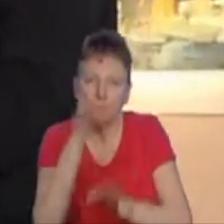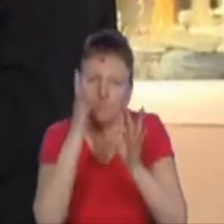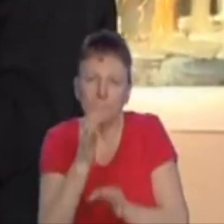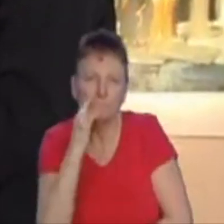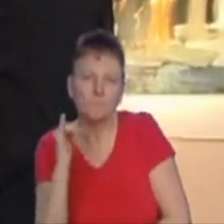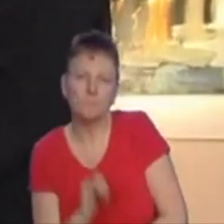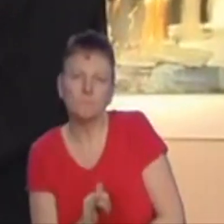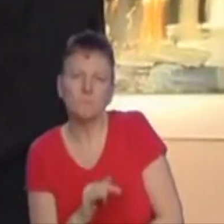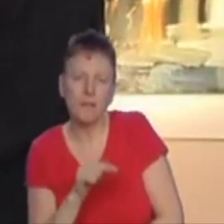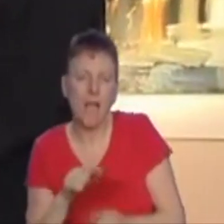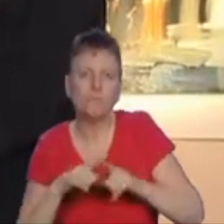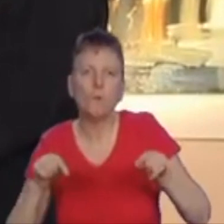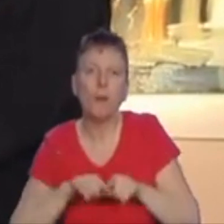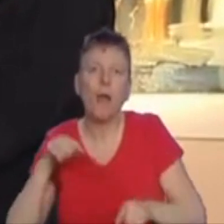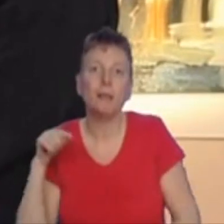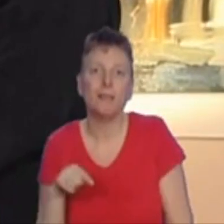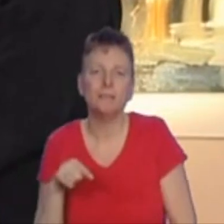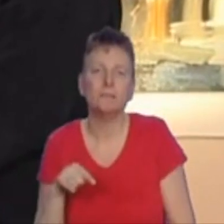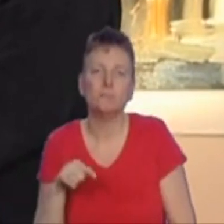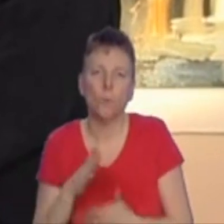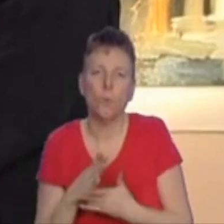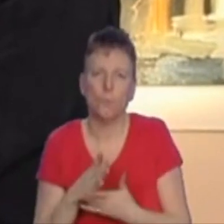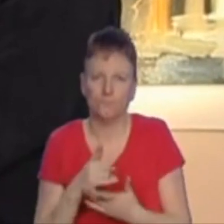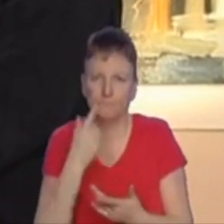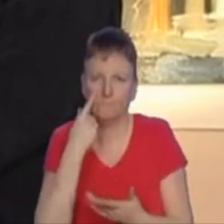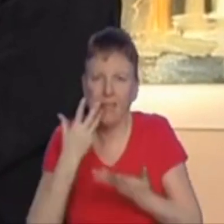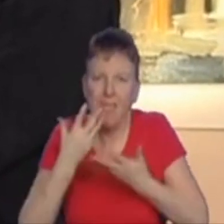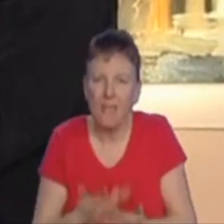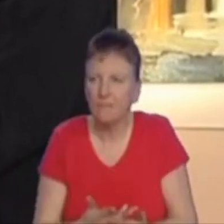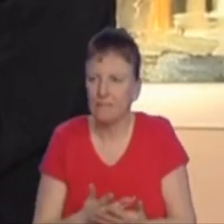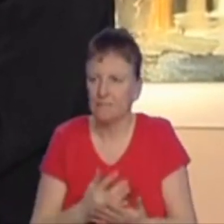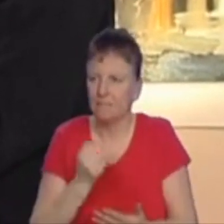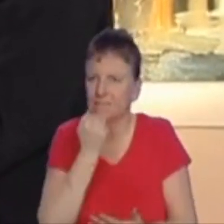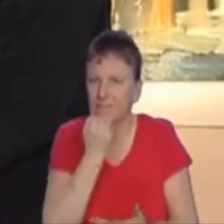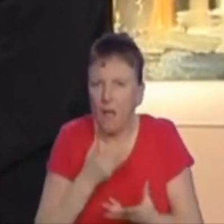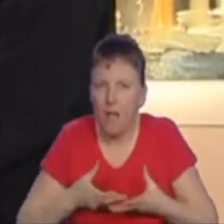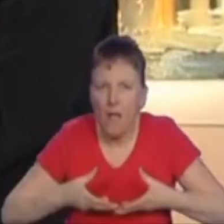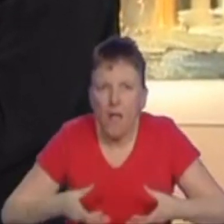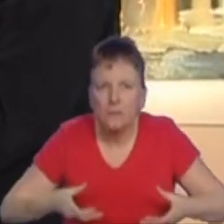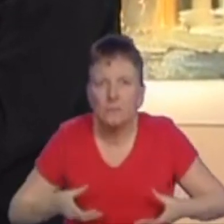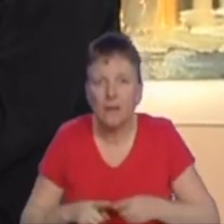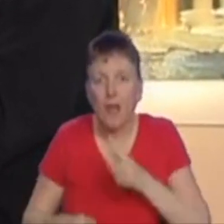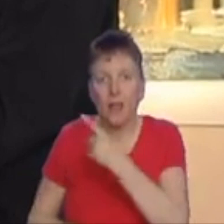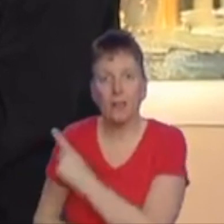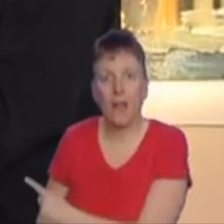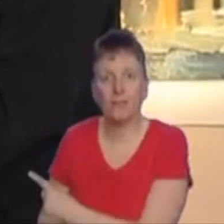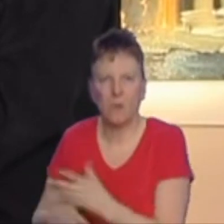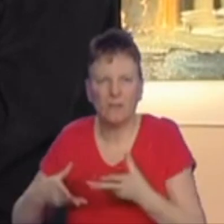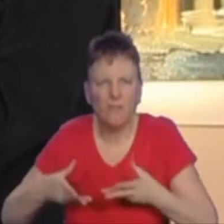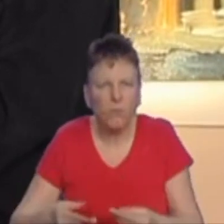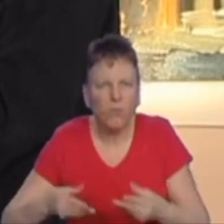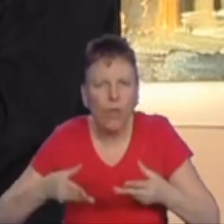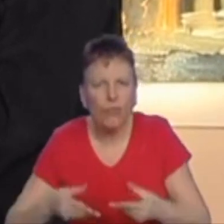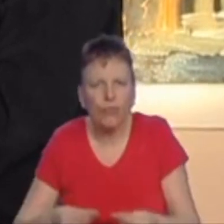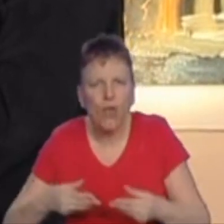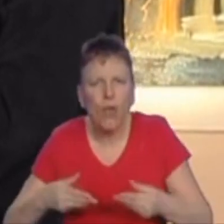this. This is lopsided, it's heavy for its size, and it's quite squishy. The reason it might be quite squishy